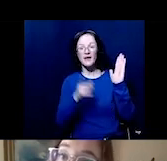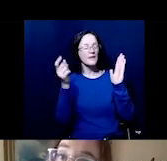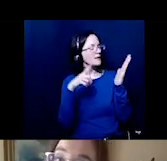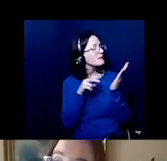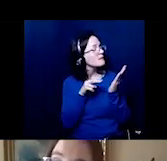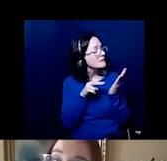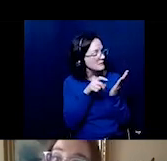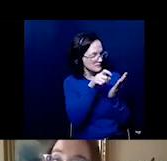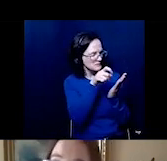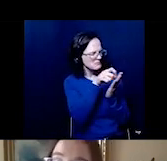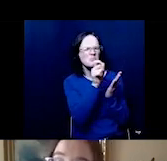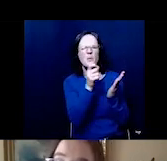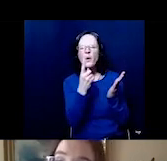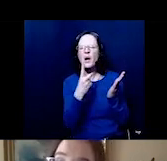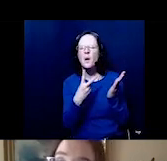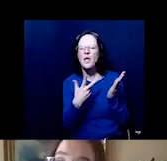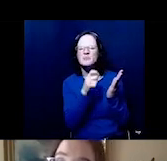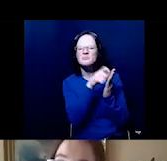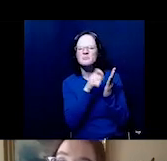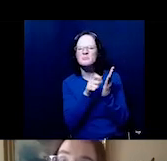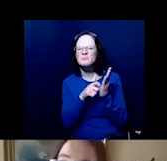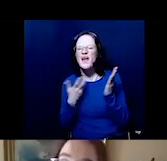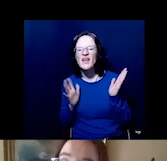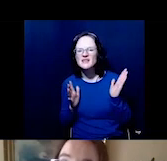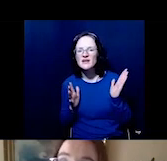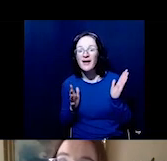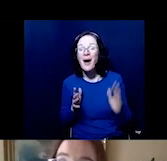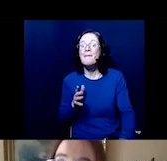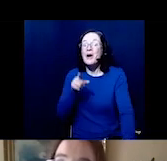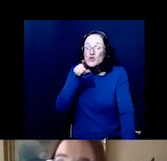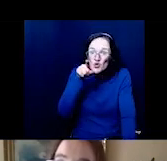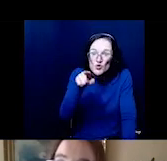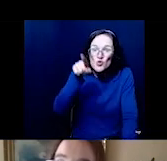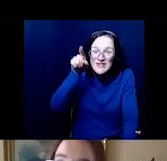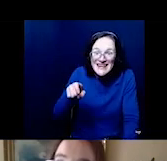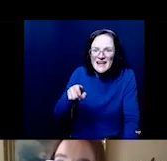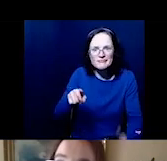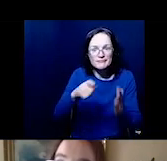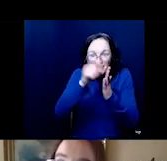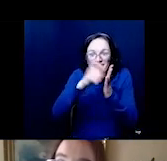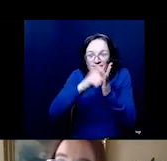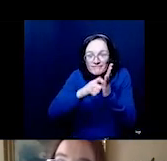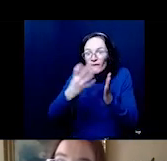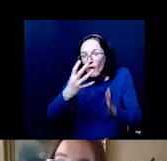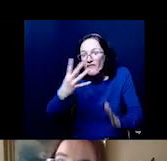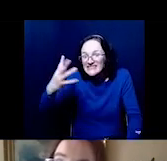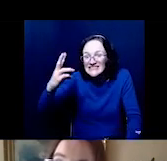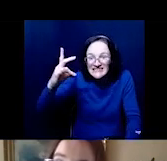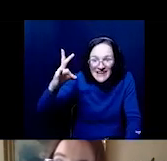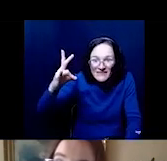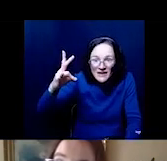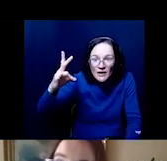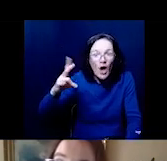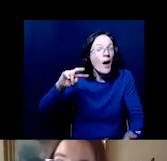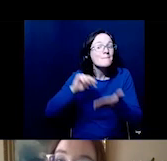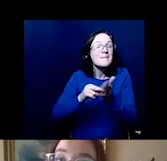they didn't think you would need it. However, if you want those boxes checked to have the services, you need to fight for